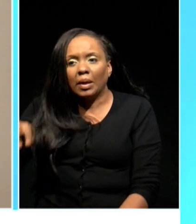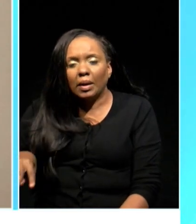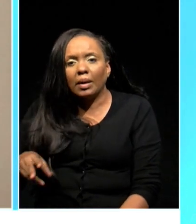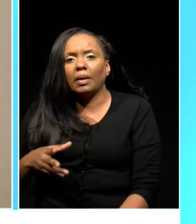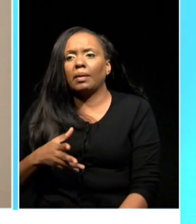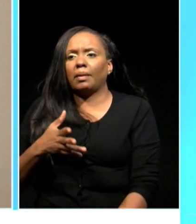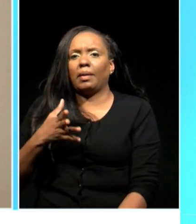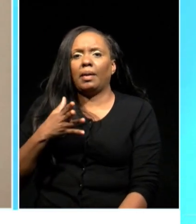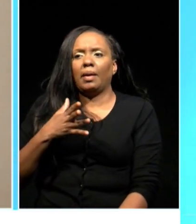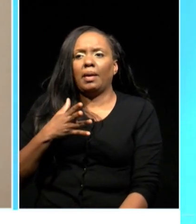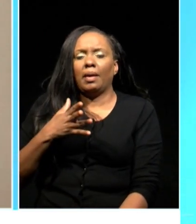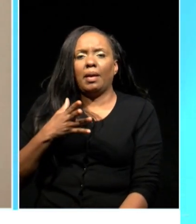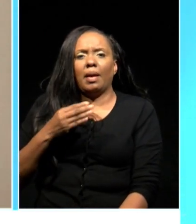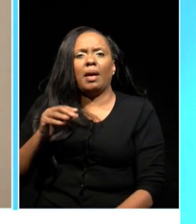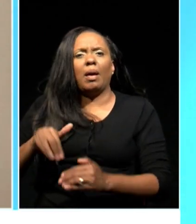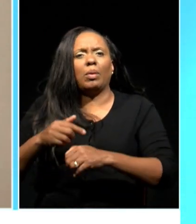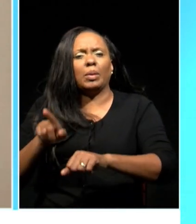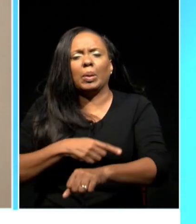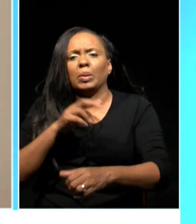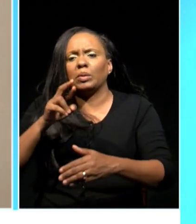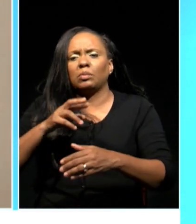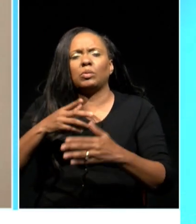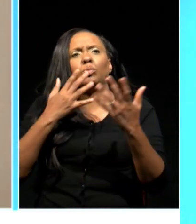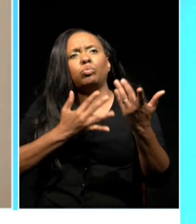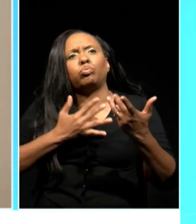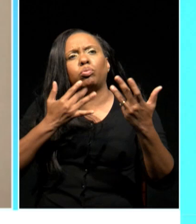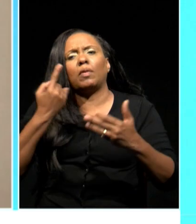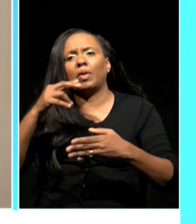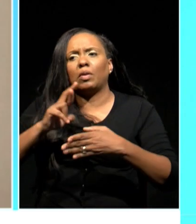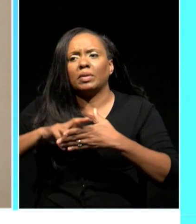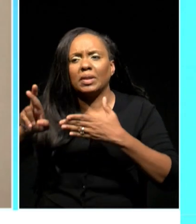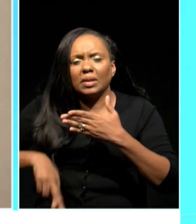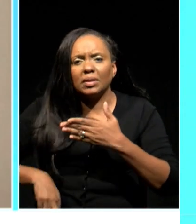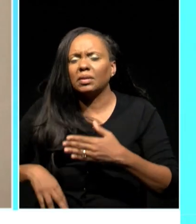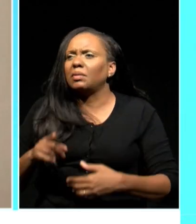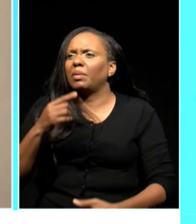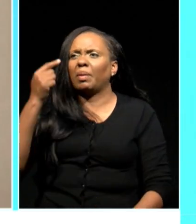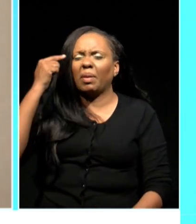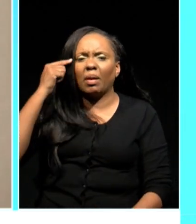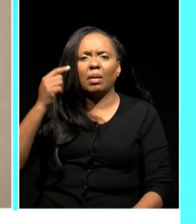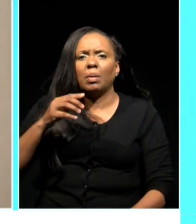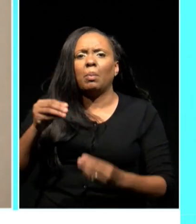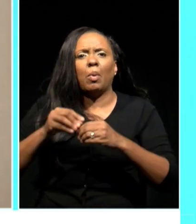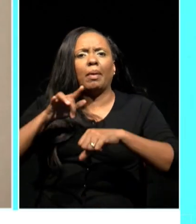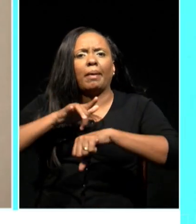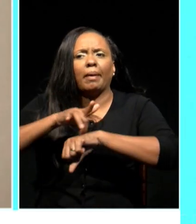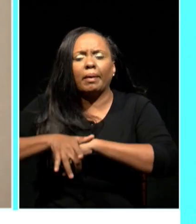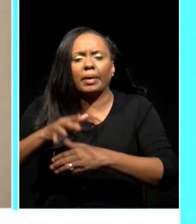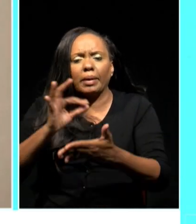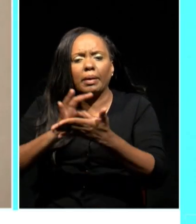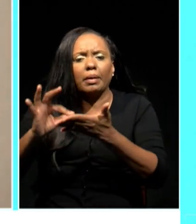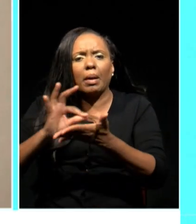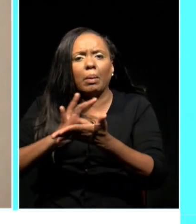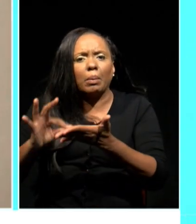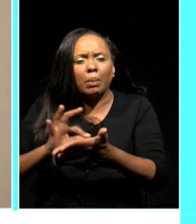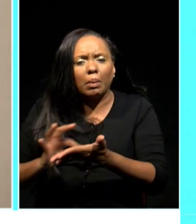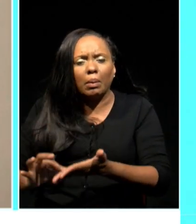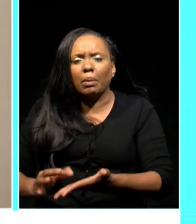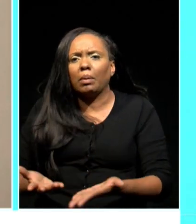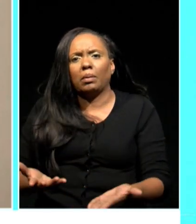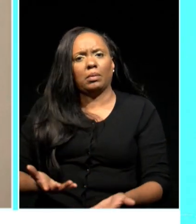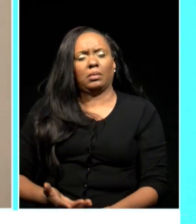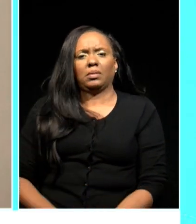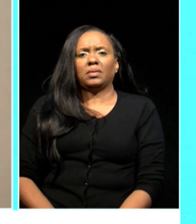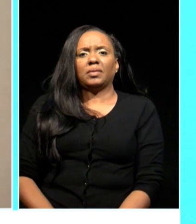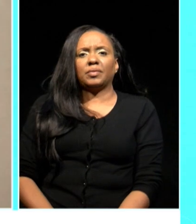or to get results in. And given the fact you had such a low turnout, you would have expected an earlier count. So there's some